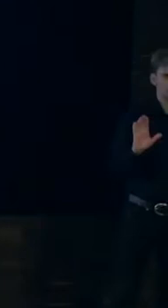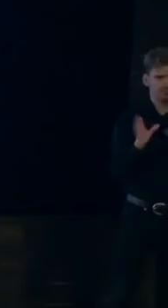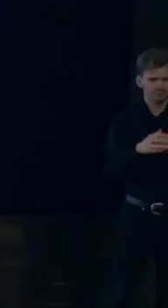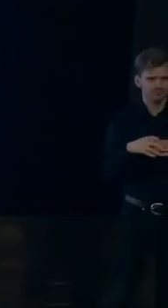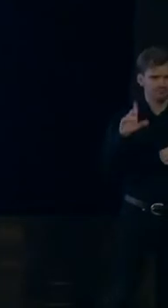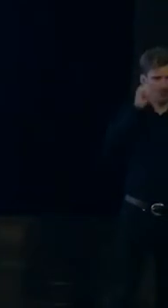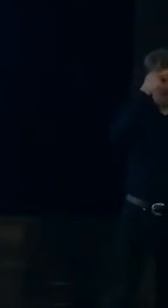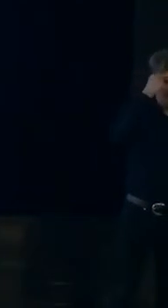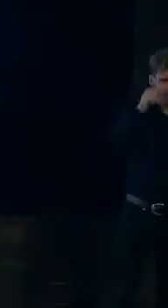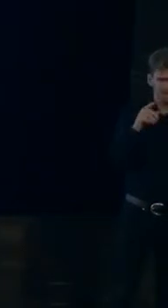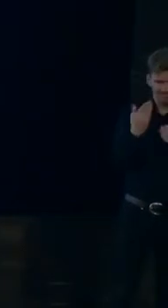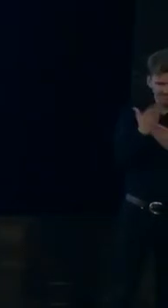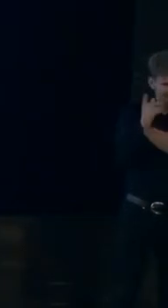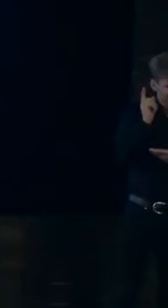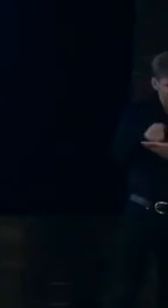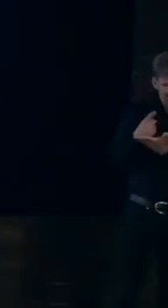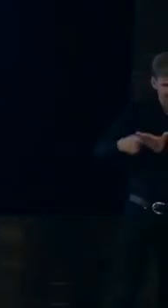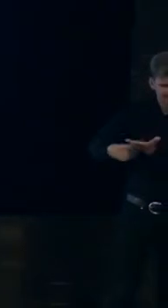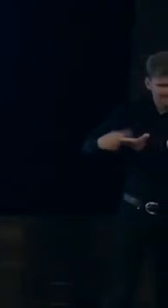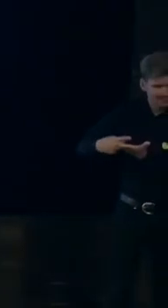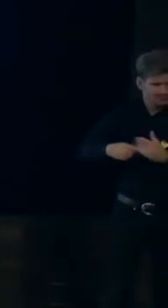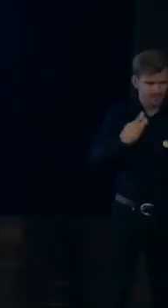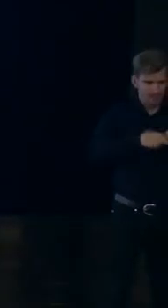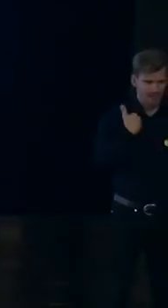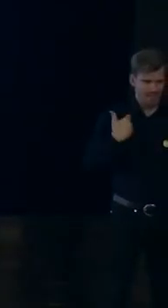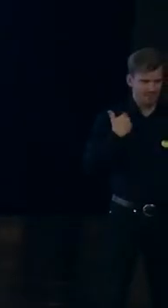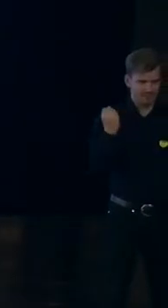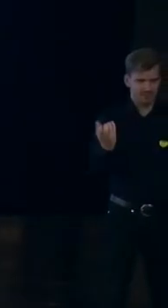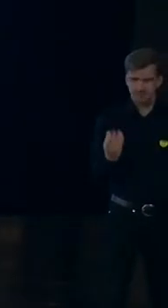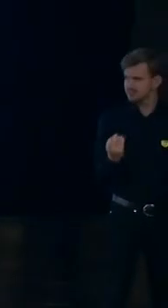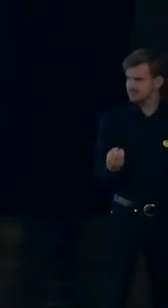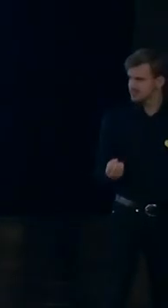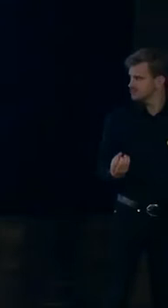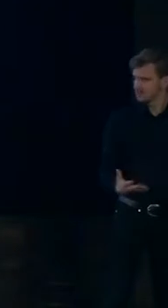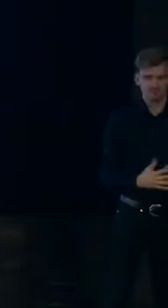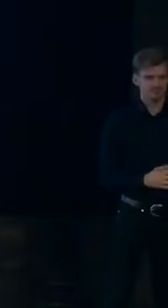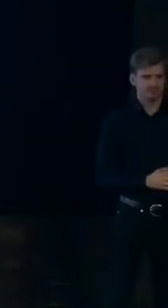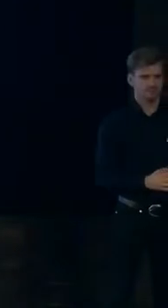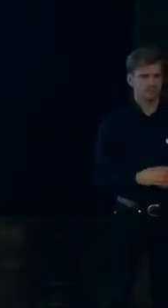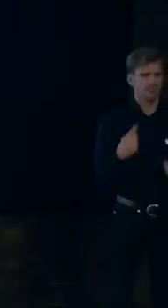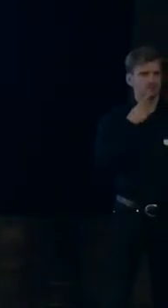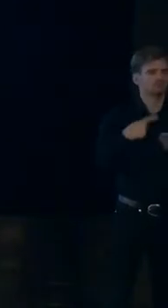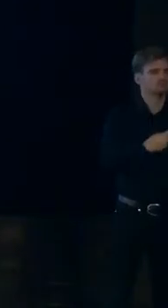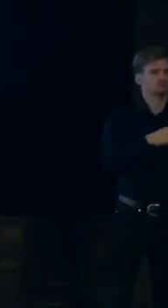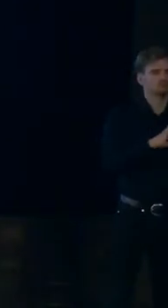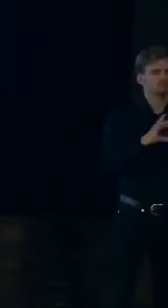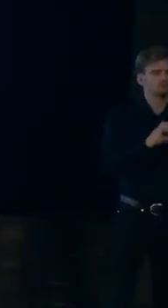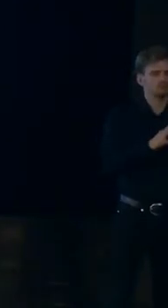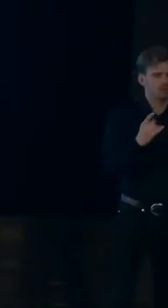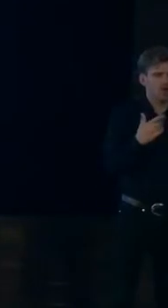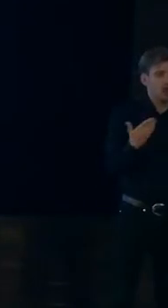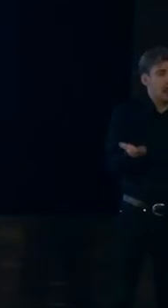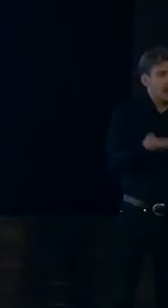So, Soufiane, maybe we should speak about easy to read. Yes. So, easy to read